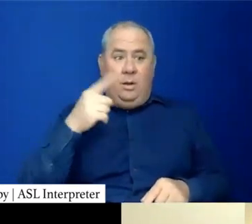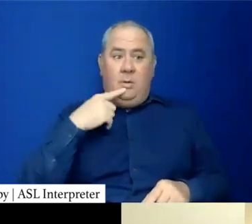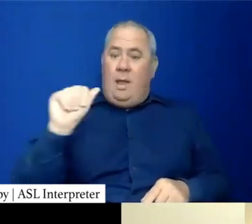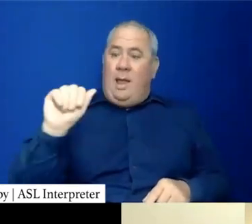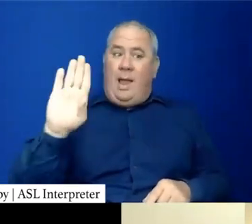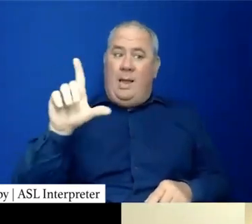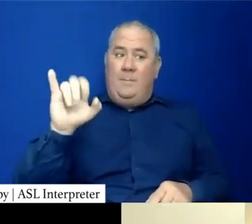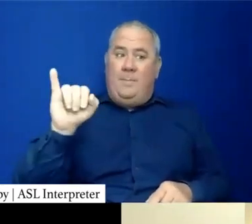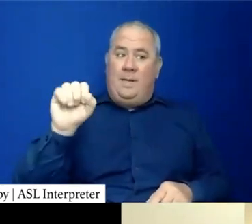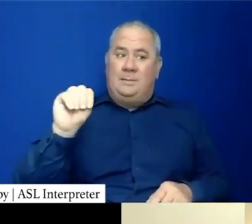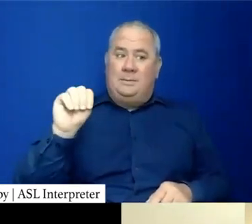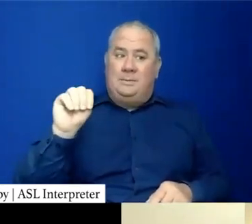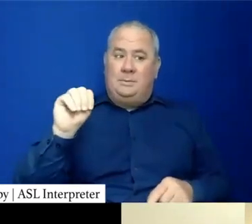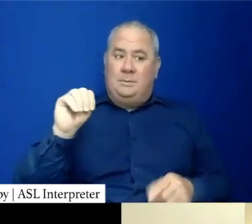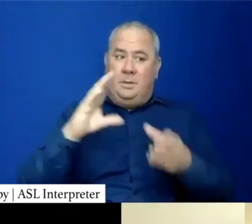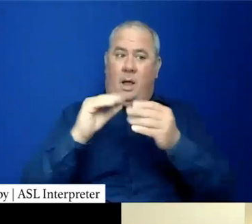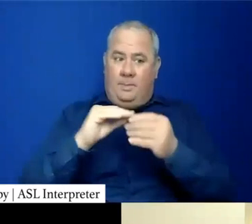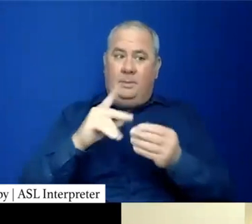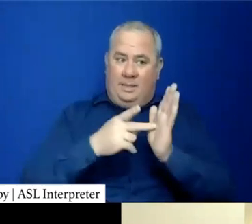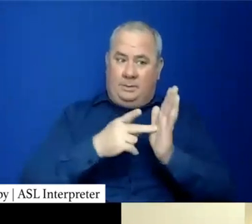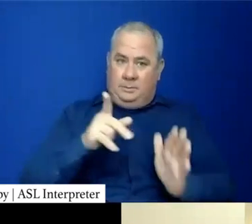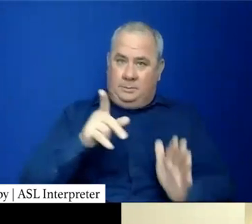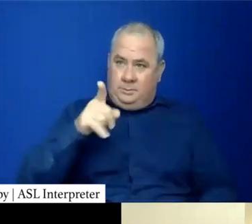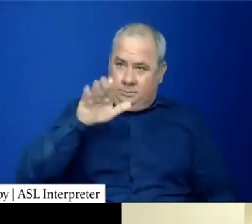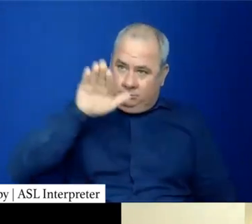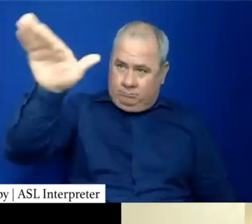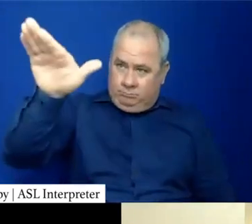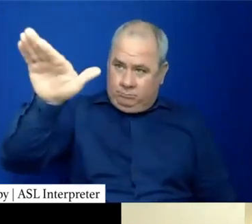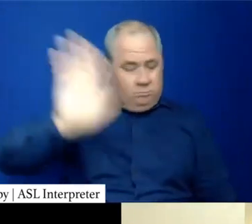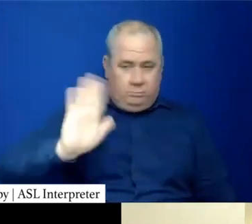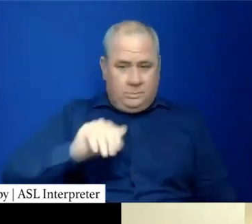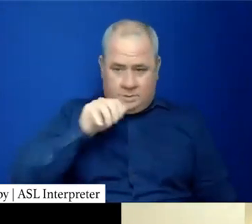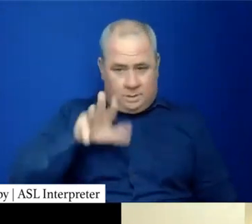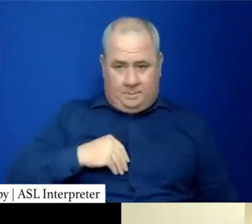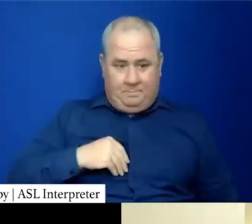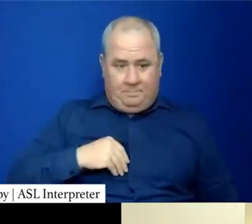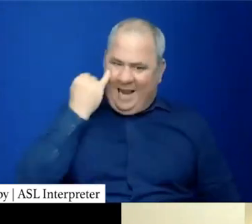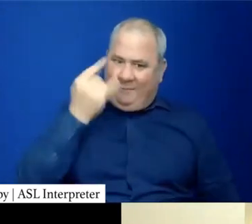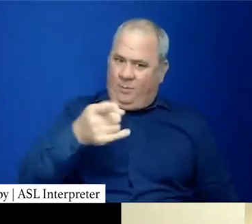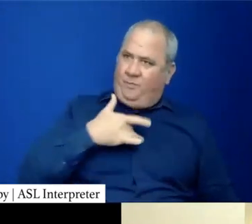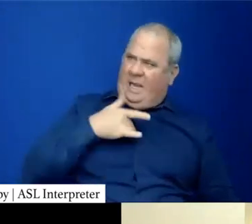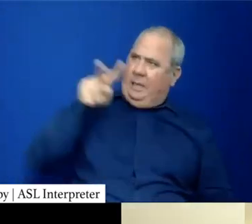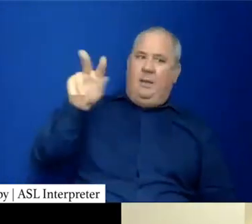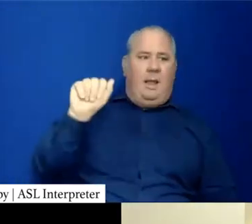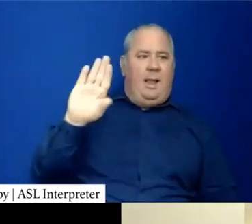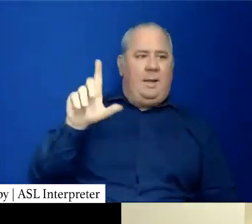anti-ableism in your workplace for it to be truly welcoming for training with disabilities.